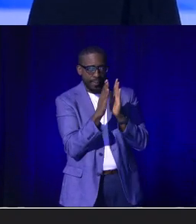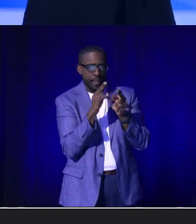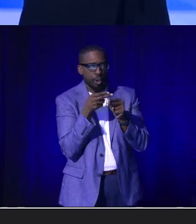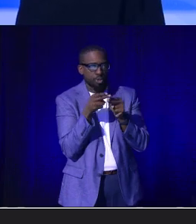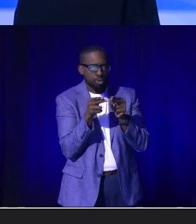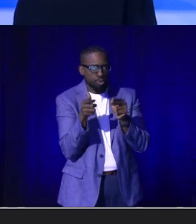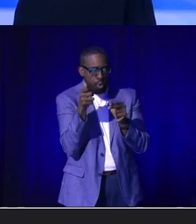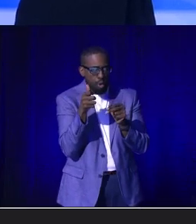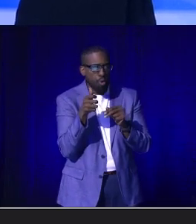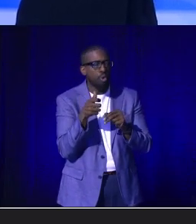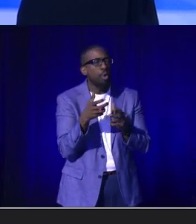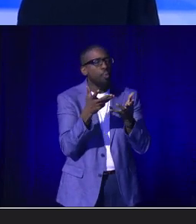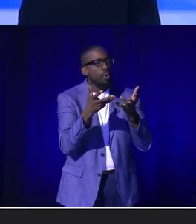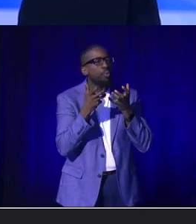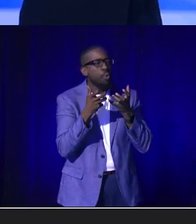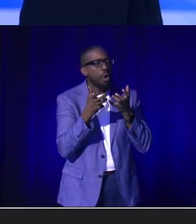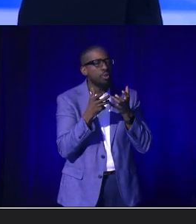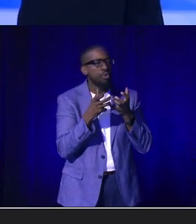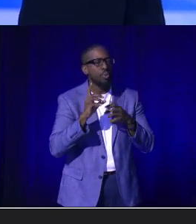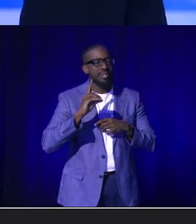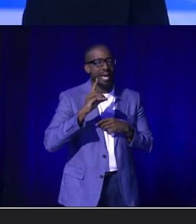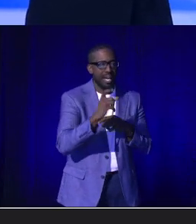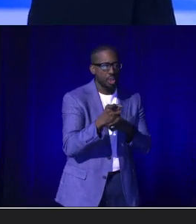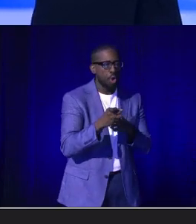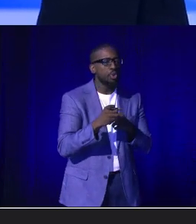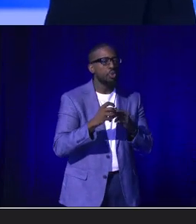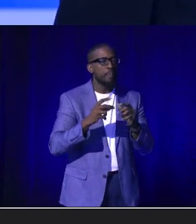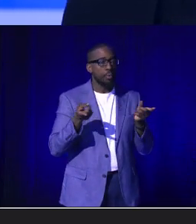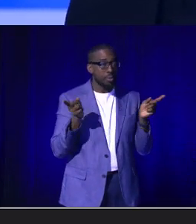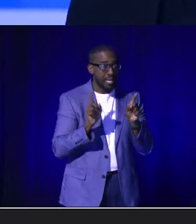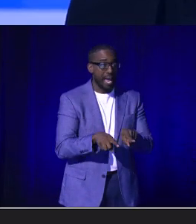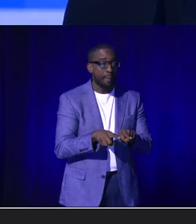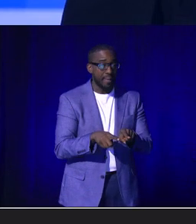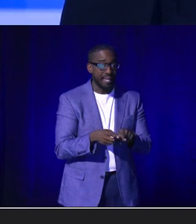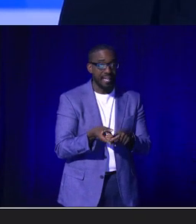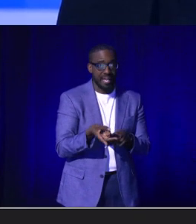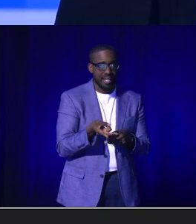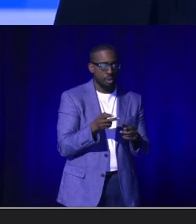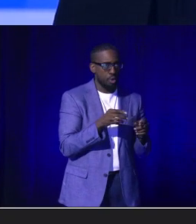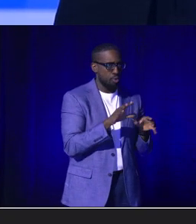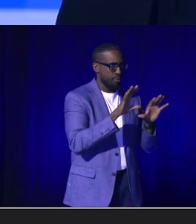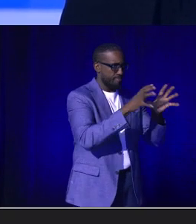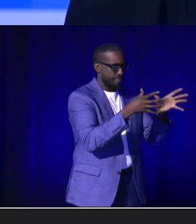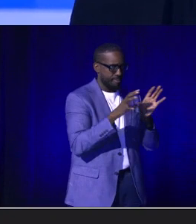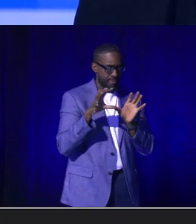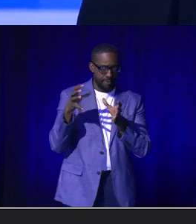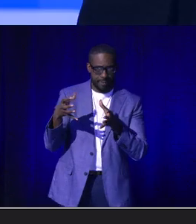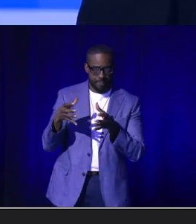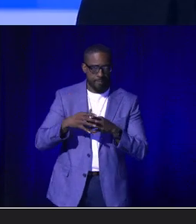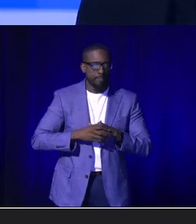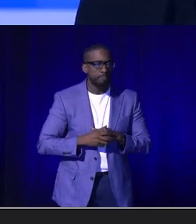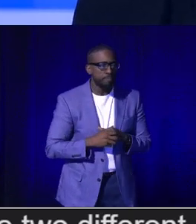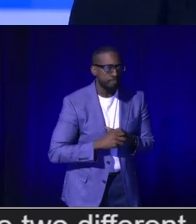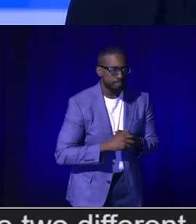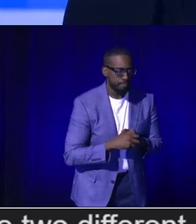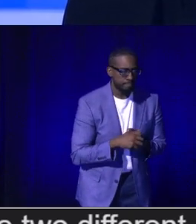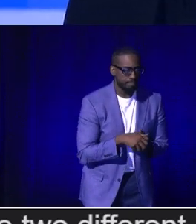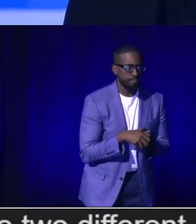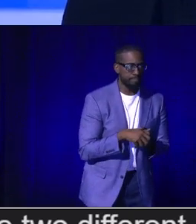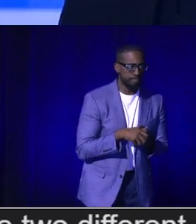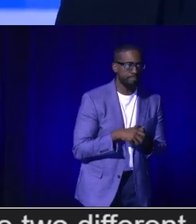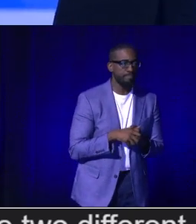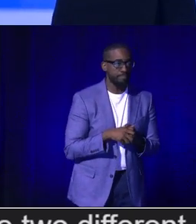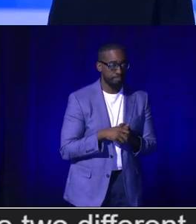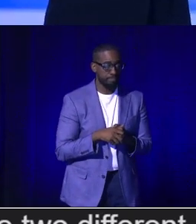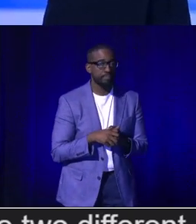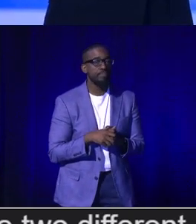diagnose what was actually happening differently in these two different environments. And so we